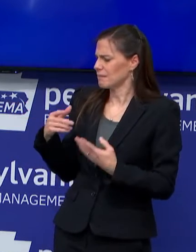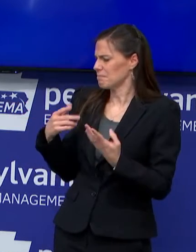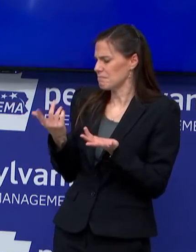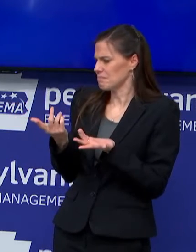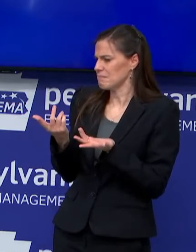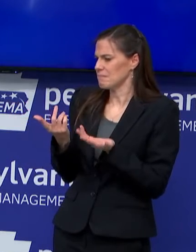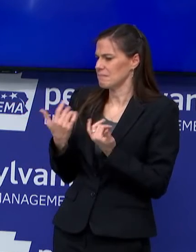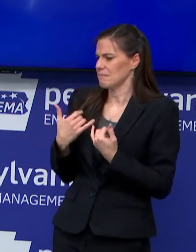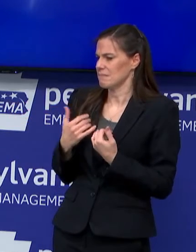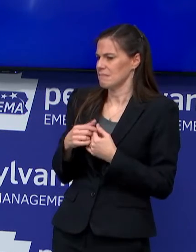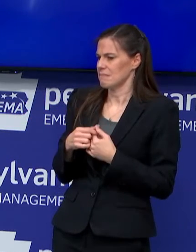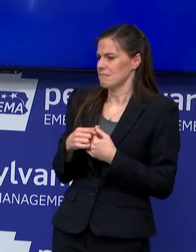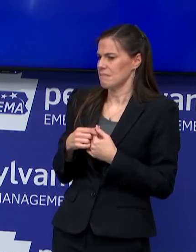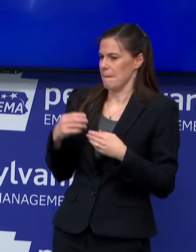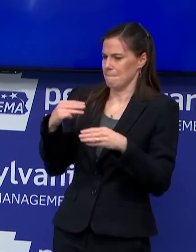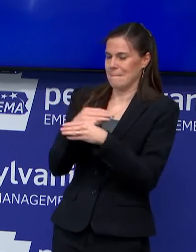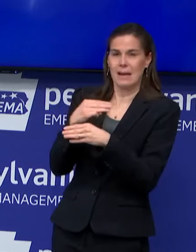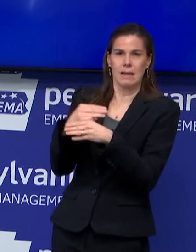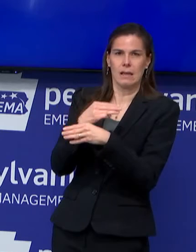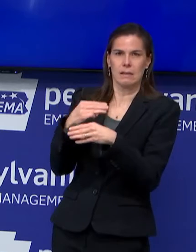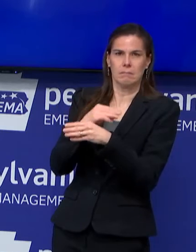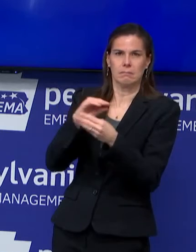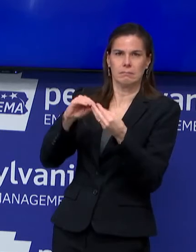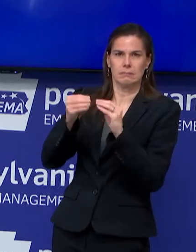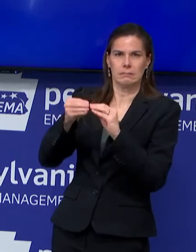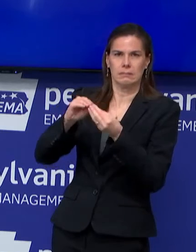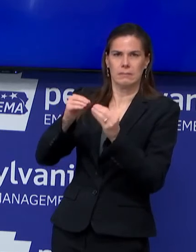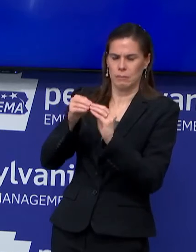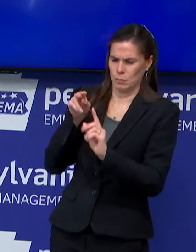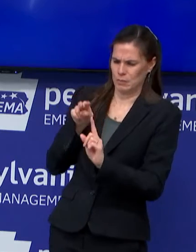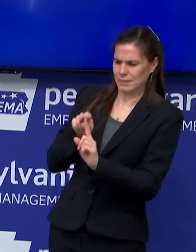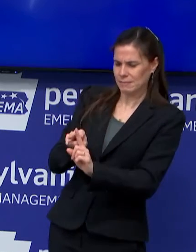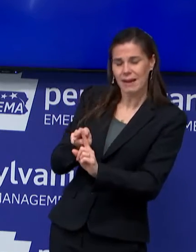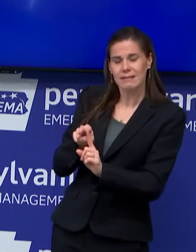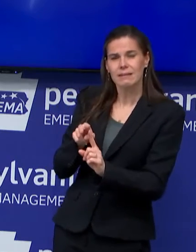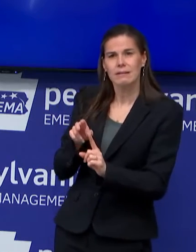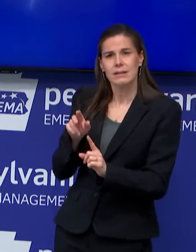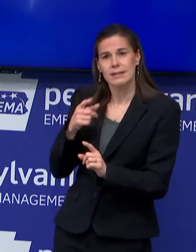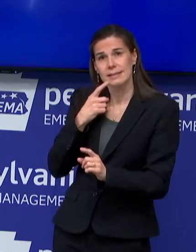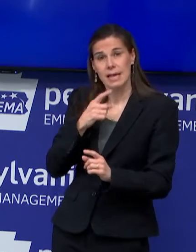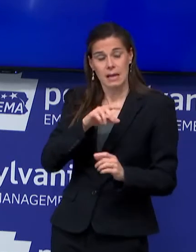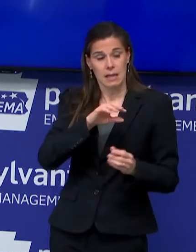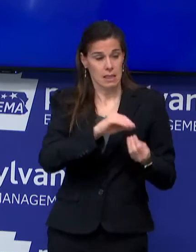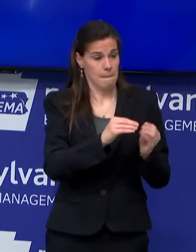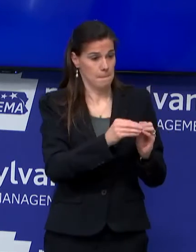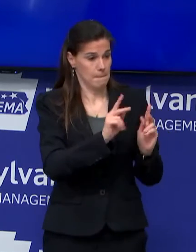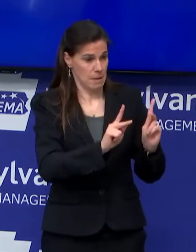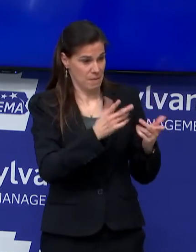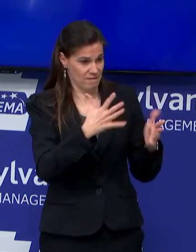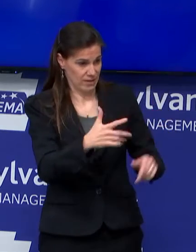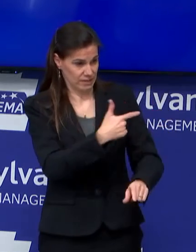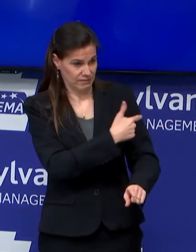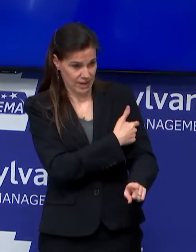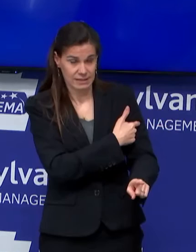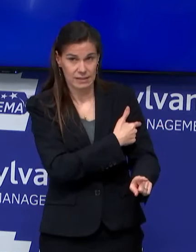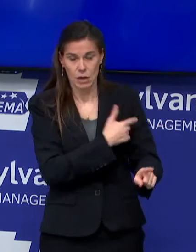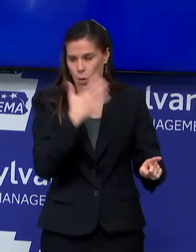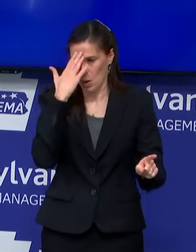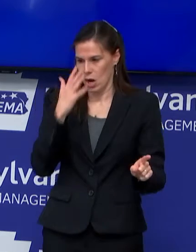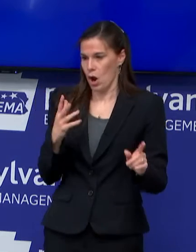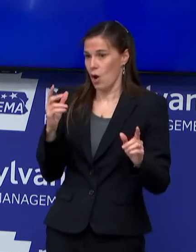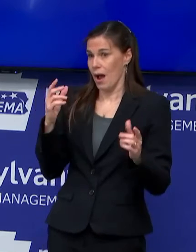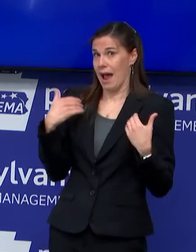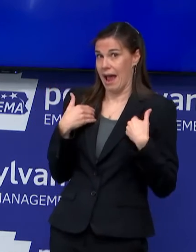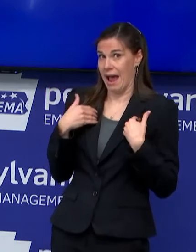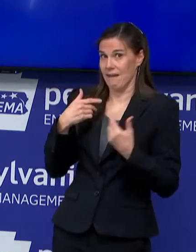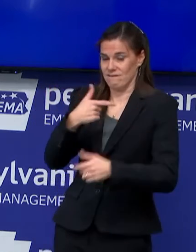mean, looking at this from a mathematical standpoint to say, we have this many people vaccinated, we know this many